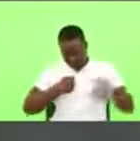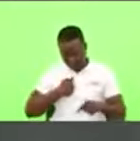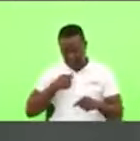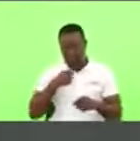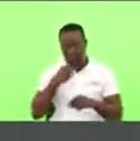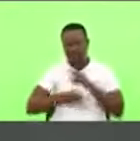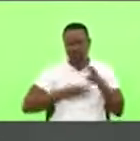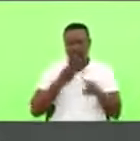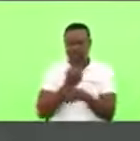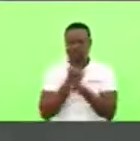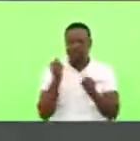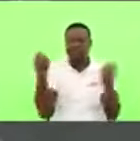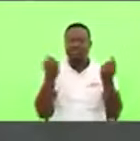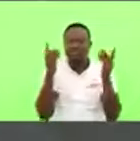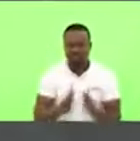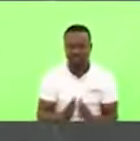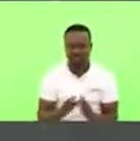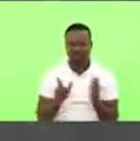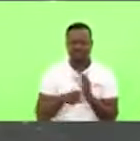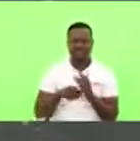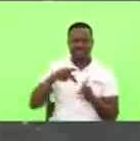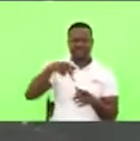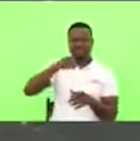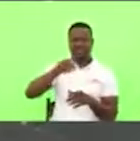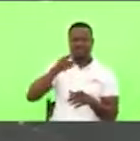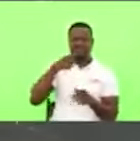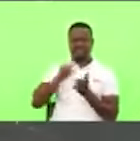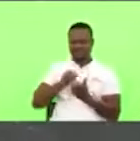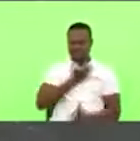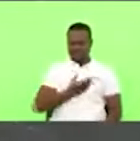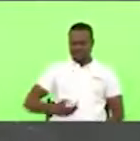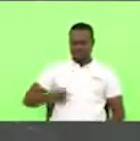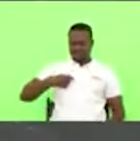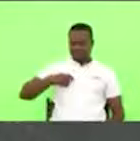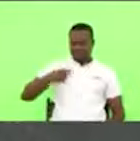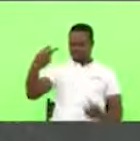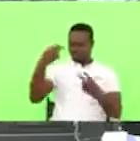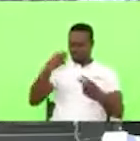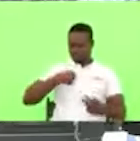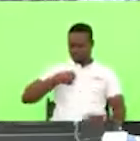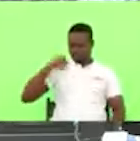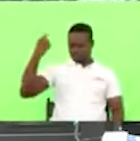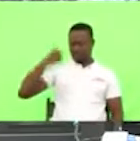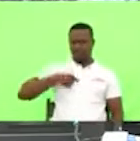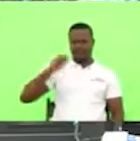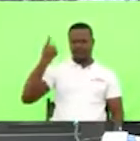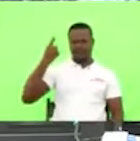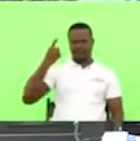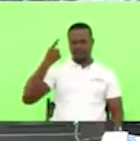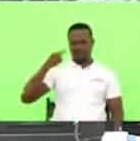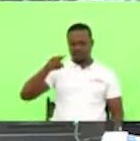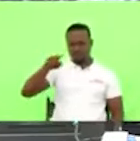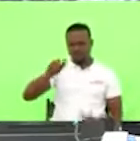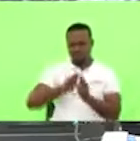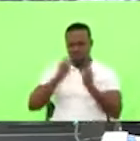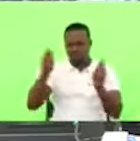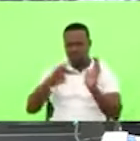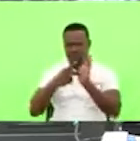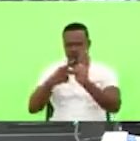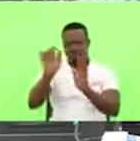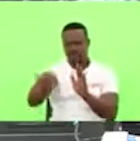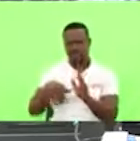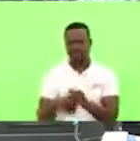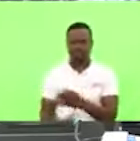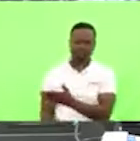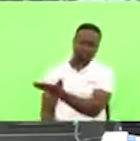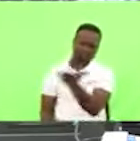sinners. Paul says that, and I'm the chief of them. Look at me, I'm the chief of them. You are the greatest proof.